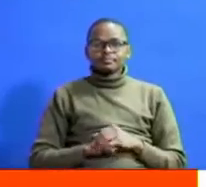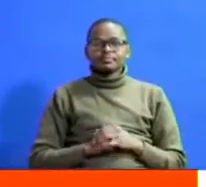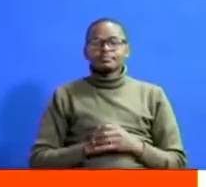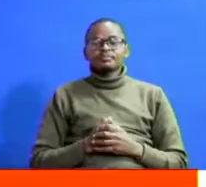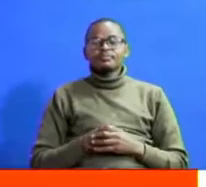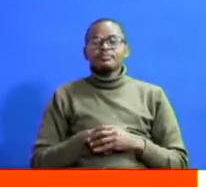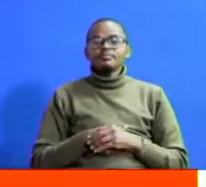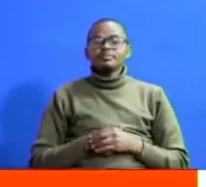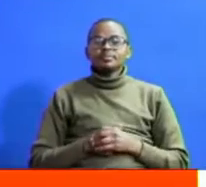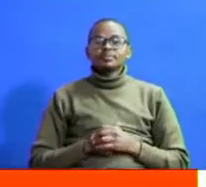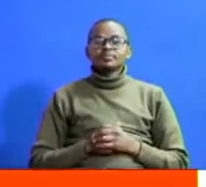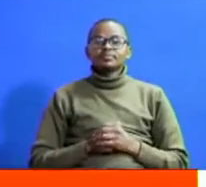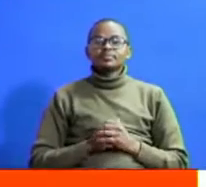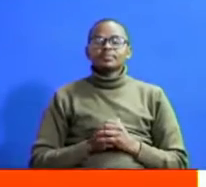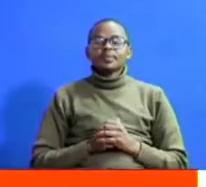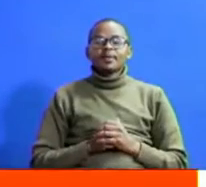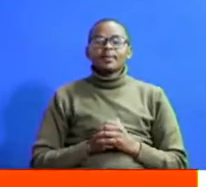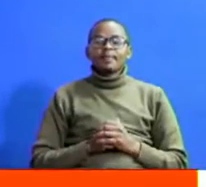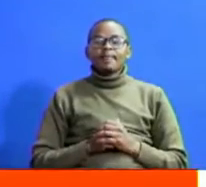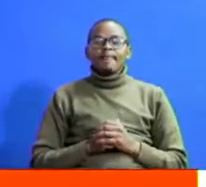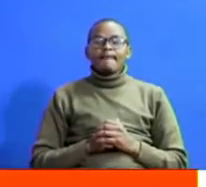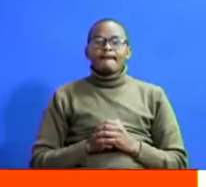Kabura, KUTV.